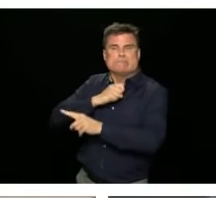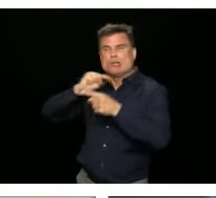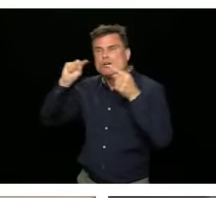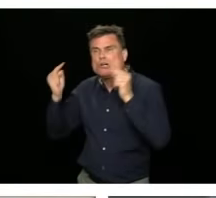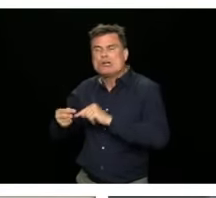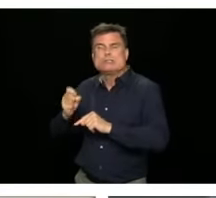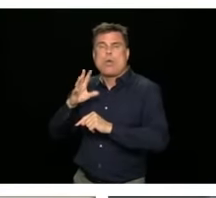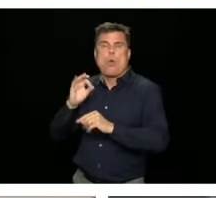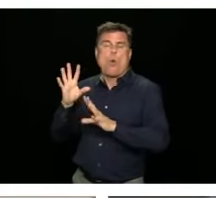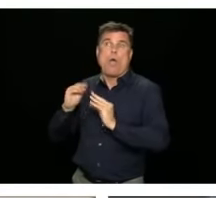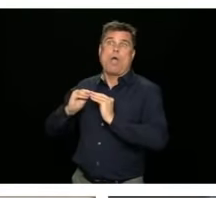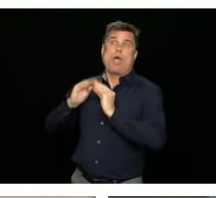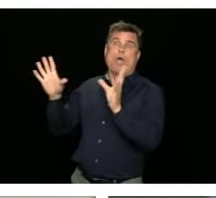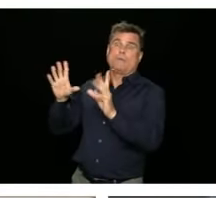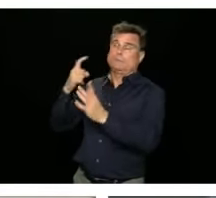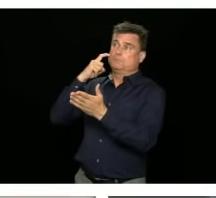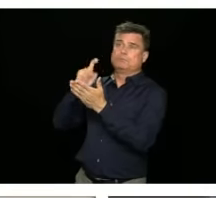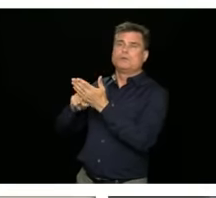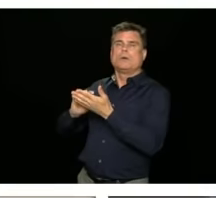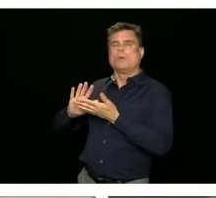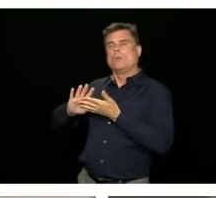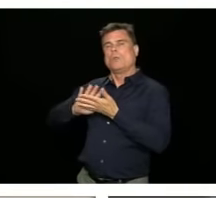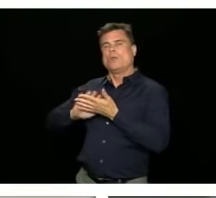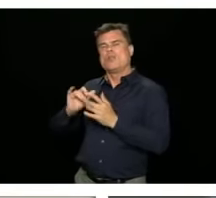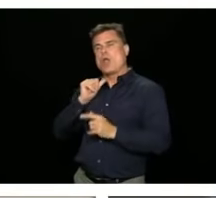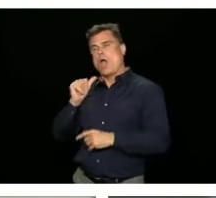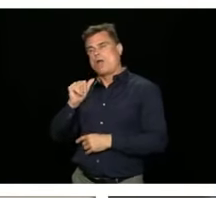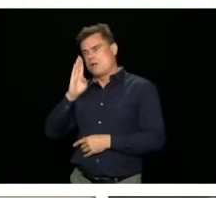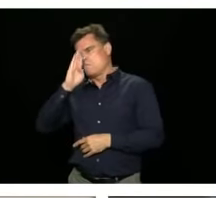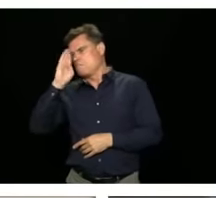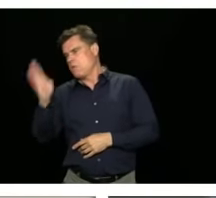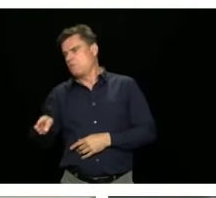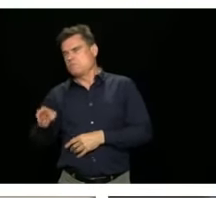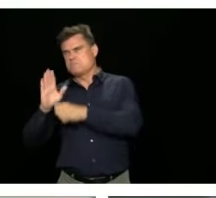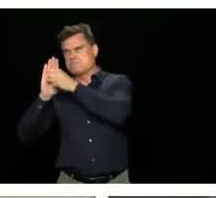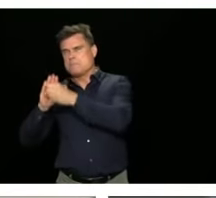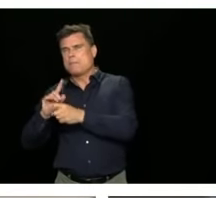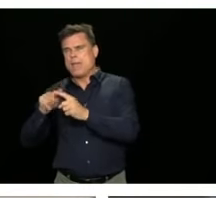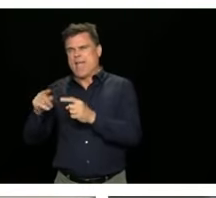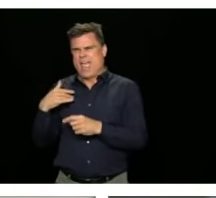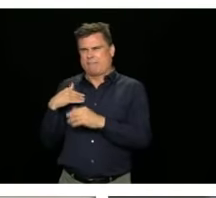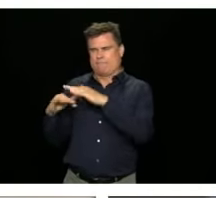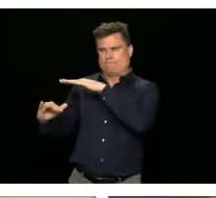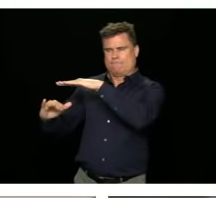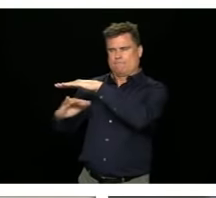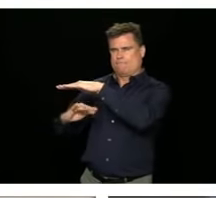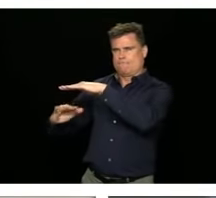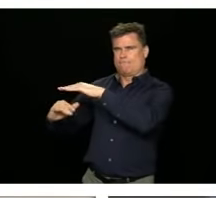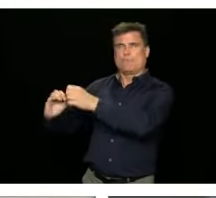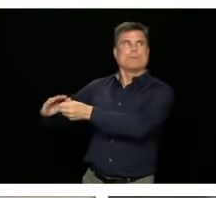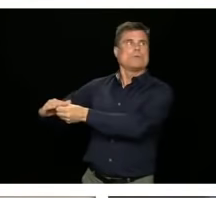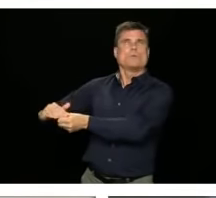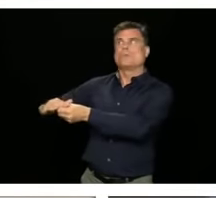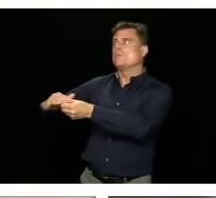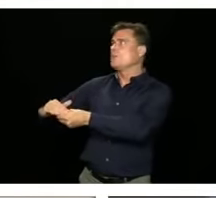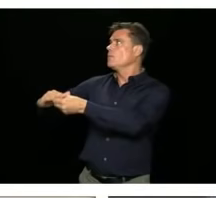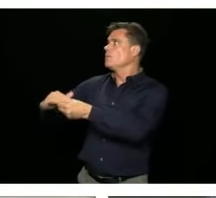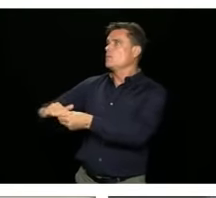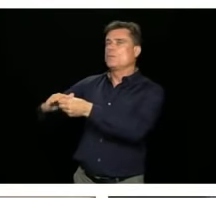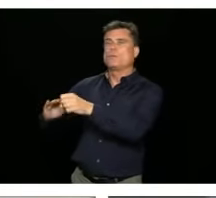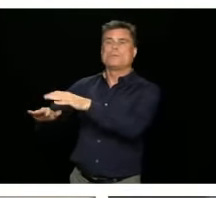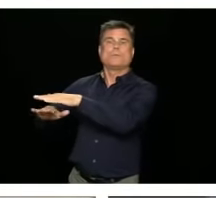to support survivors of racism. We need to start to think outside of a punitive,